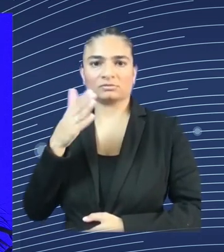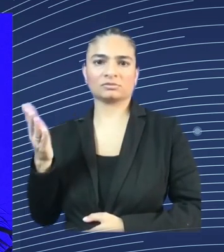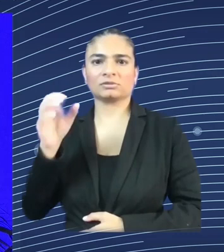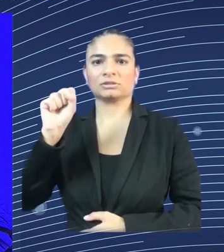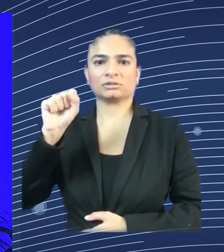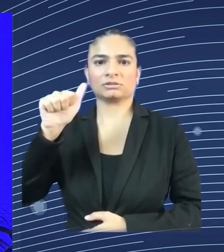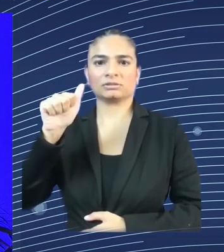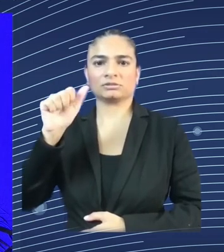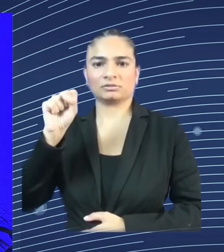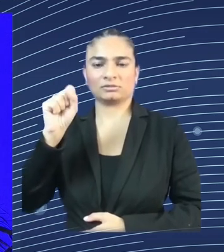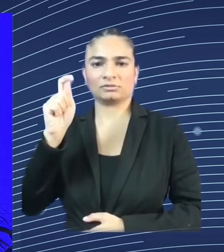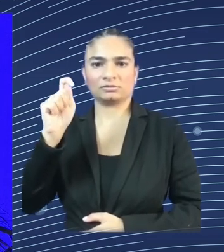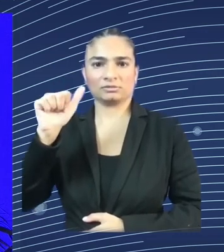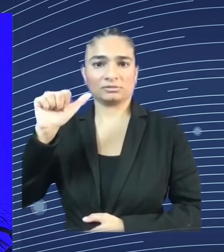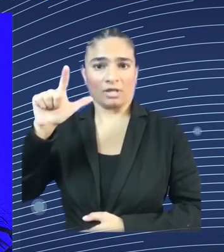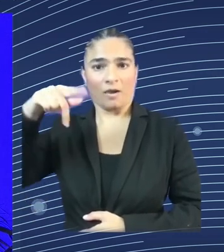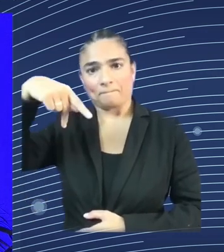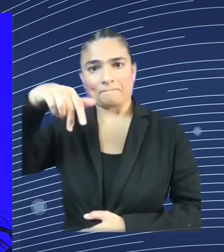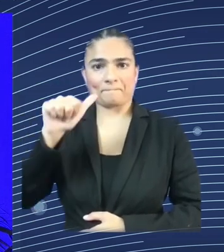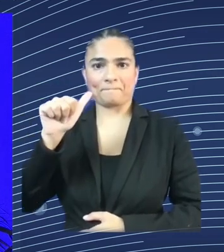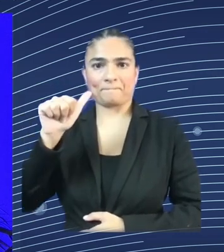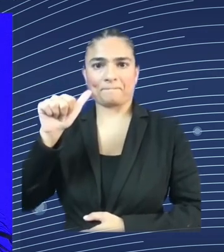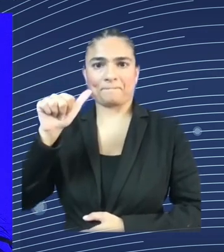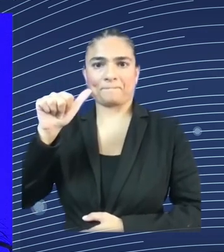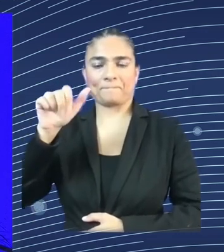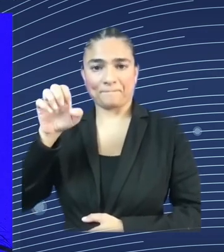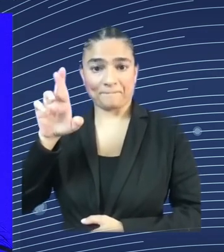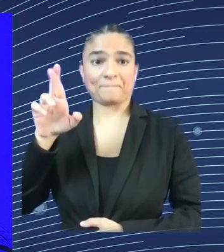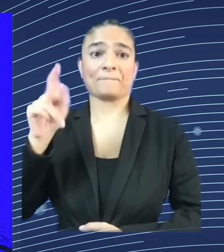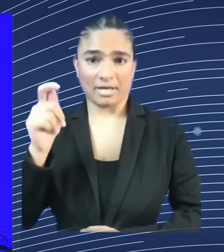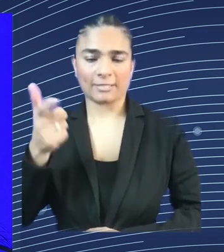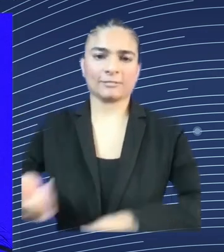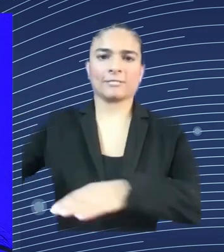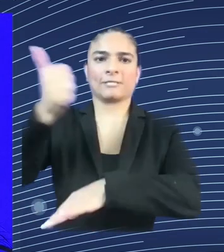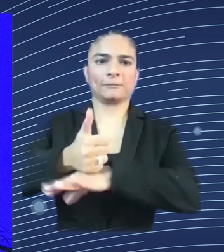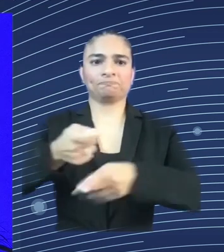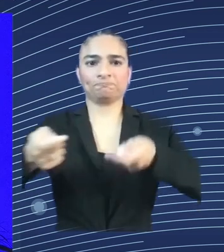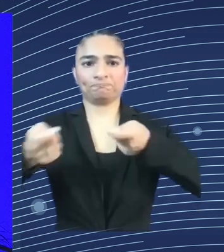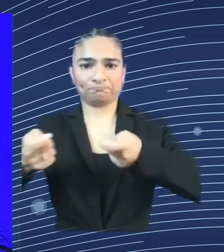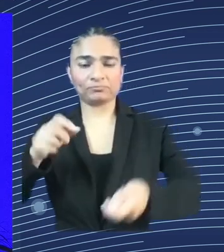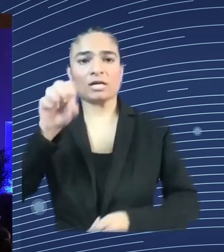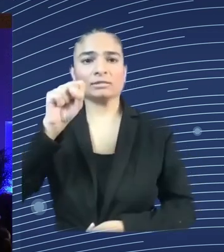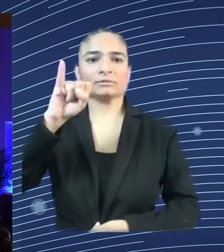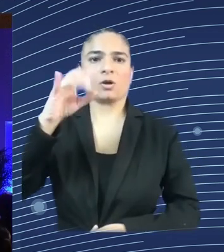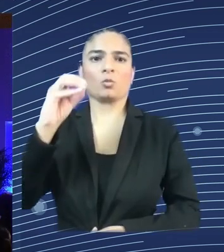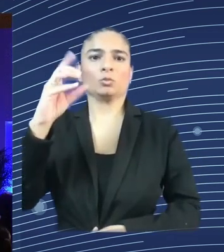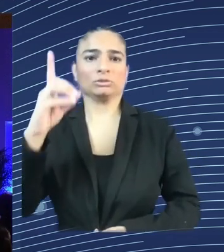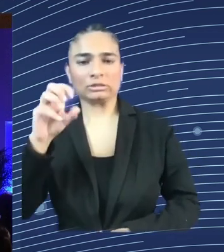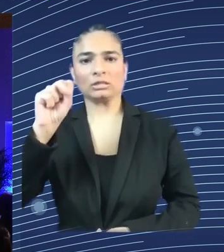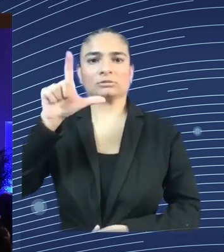made the time to join us. Please welcome him as he approaches the stage for his presentation.